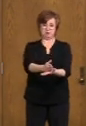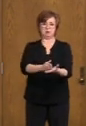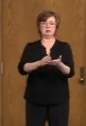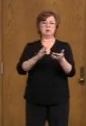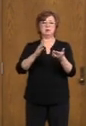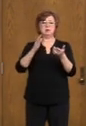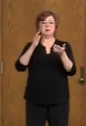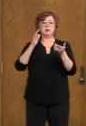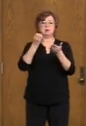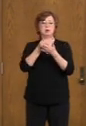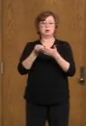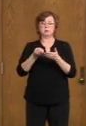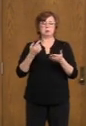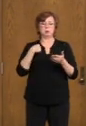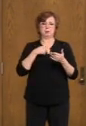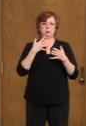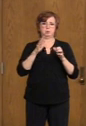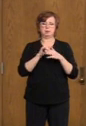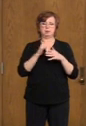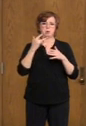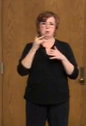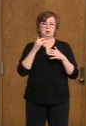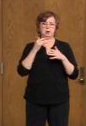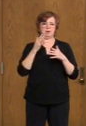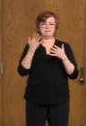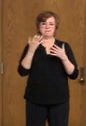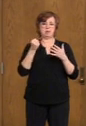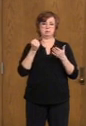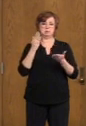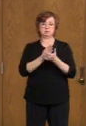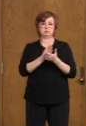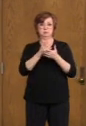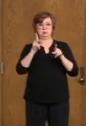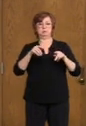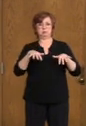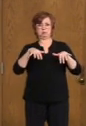desperate measures have to be taken as well. Scott, do you have anything to add?